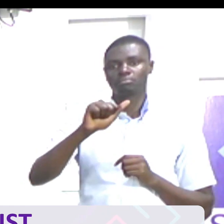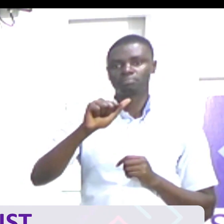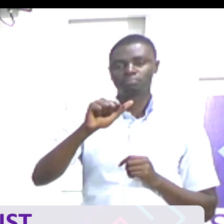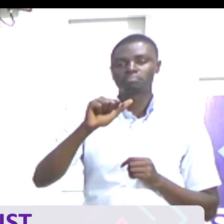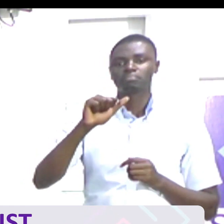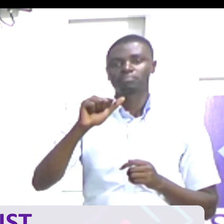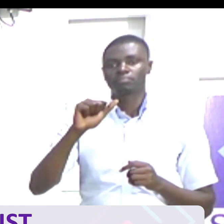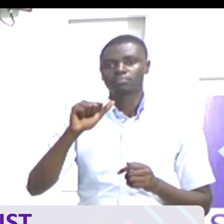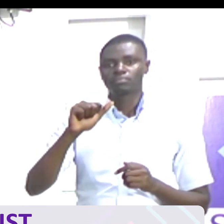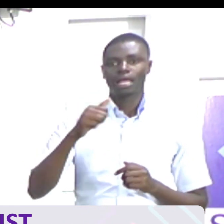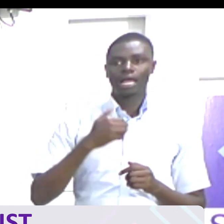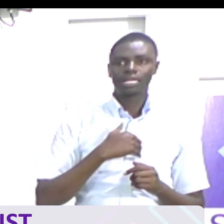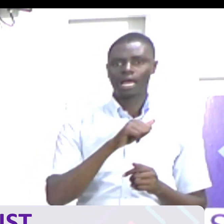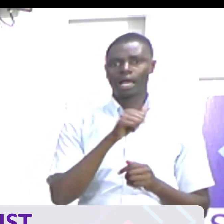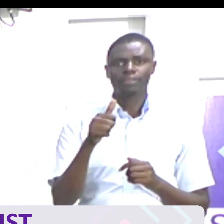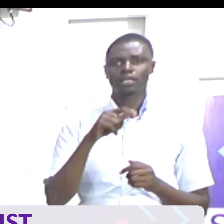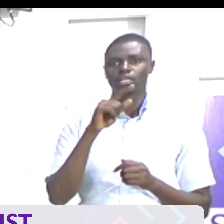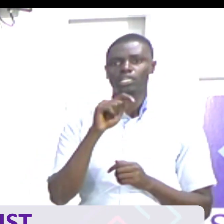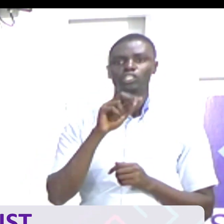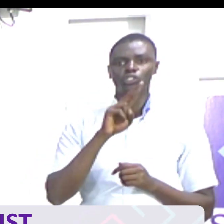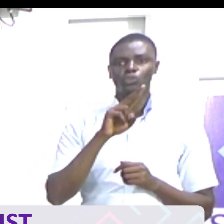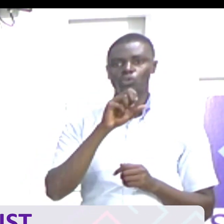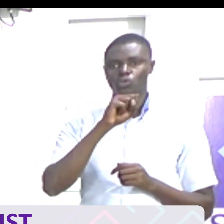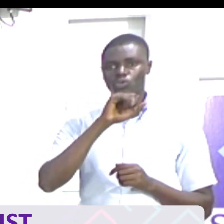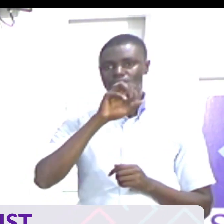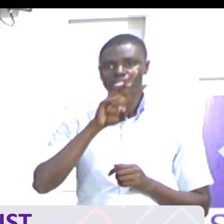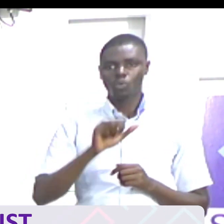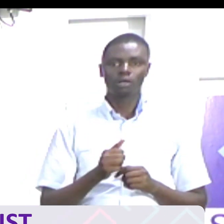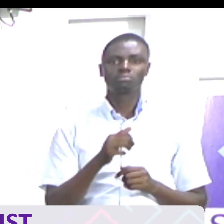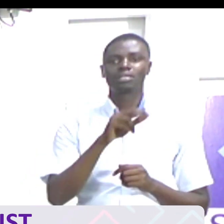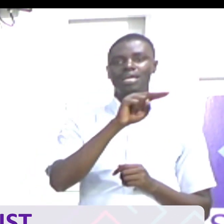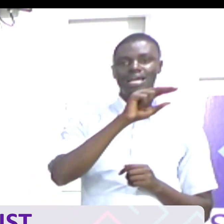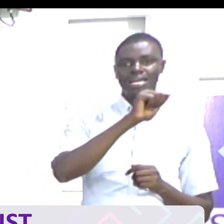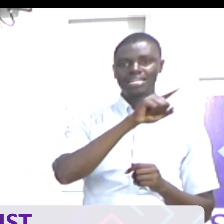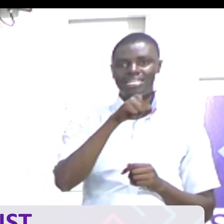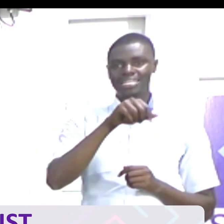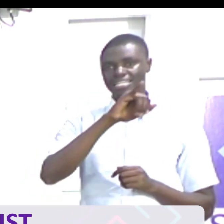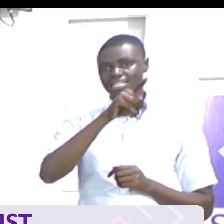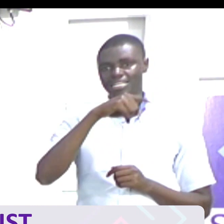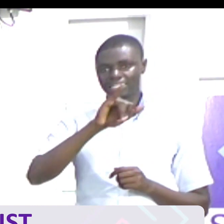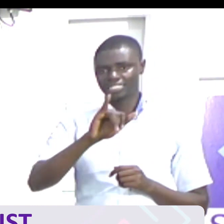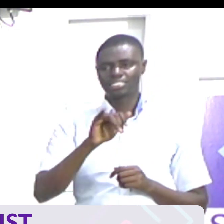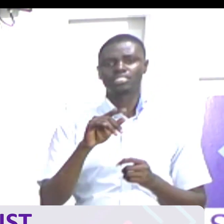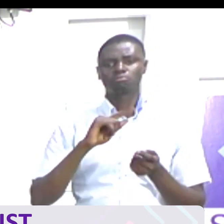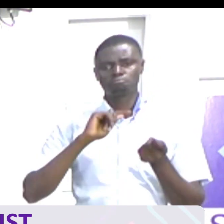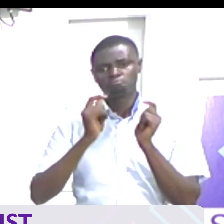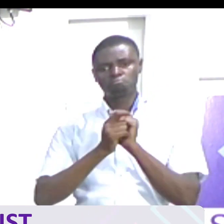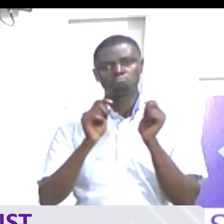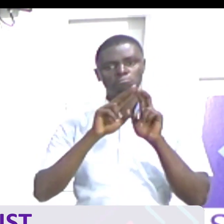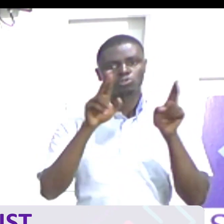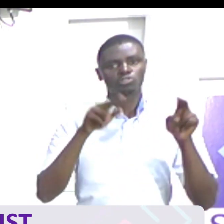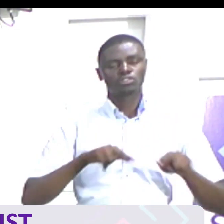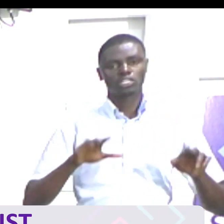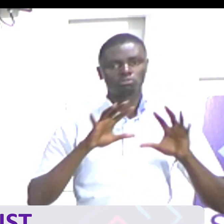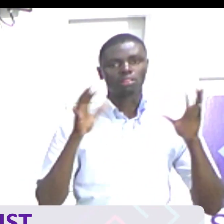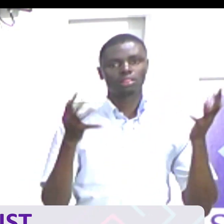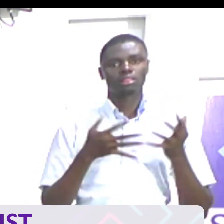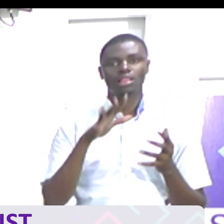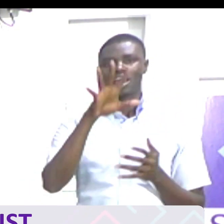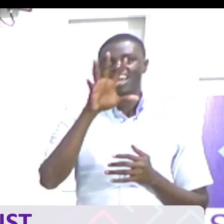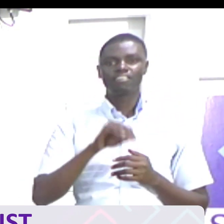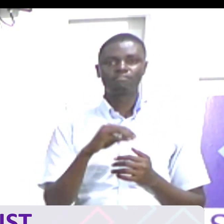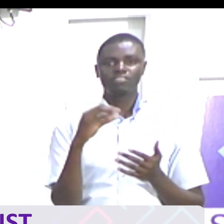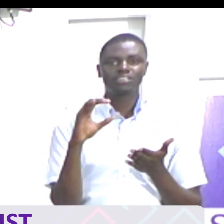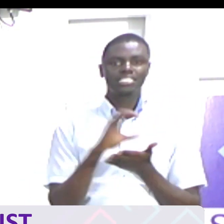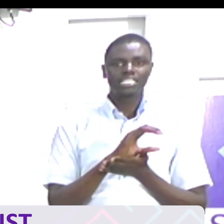kina kituziwa pale akina Nazizi marap zao freestyle. They also switch out to the international scene. Akina 50 Cent wakikama